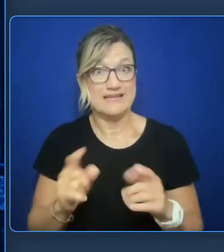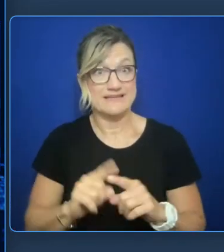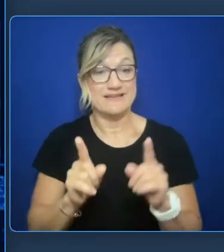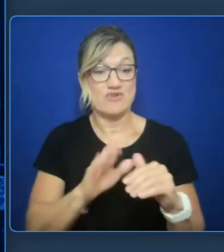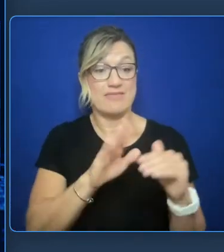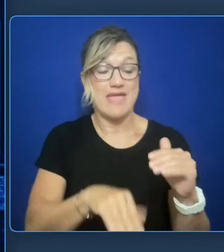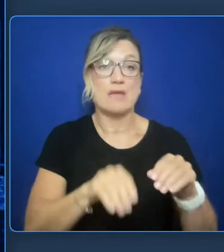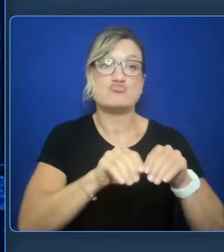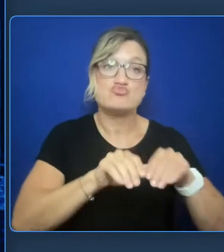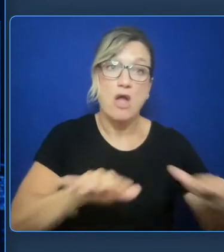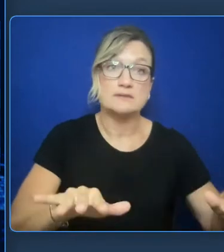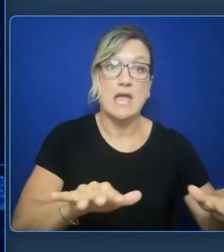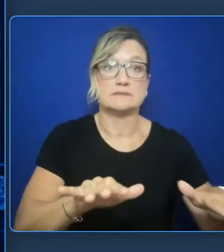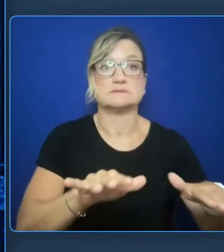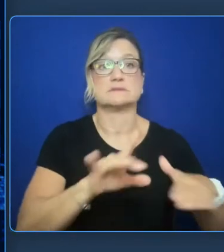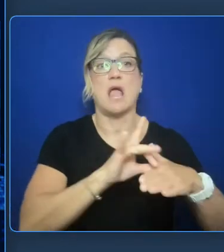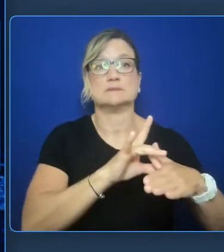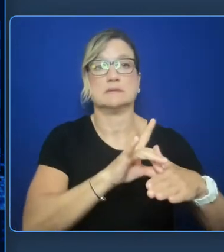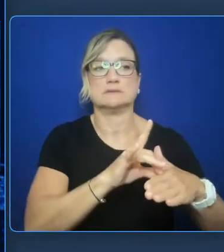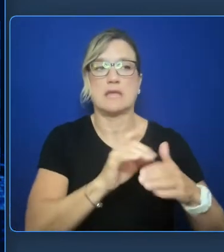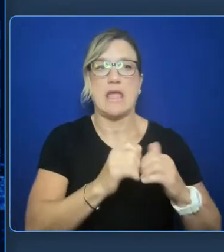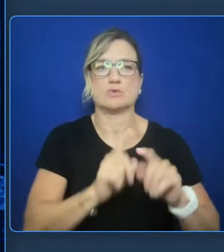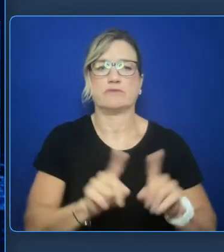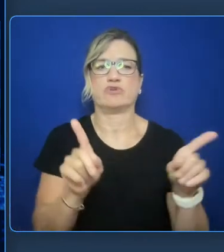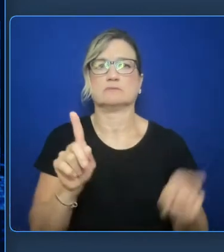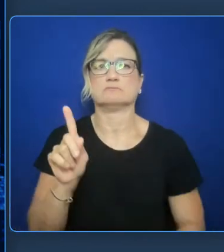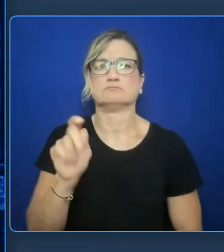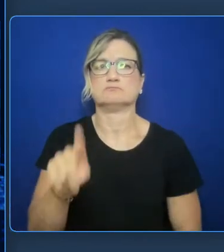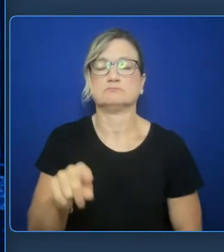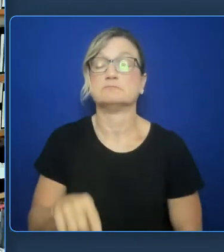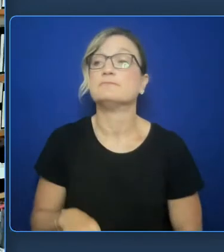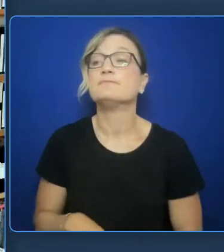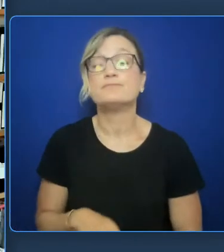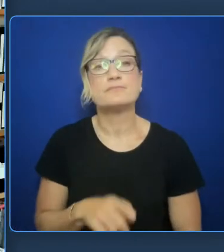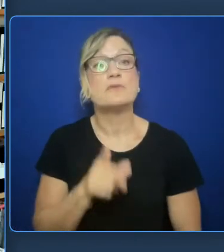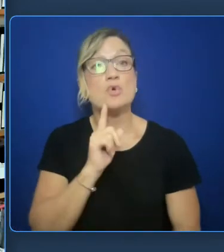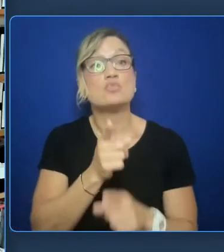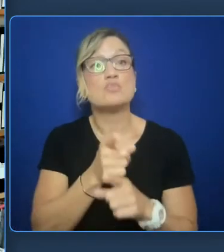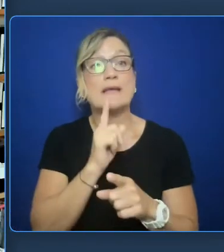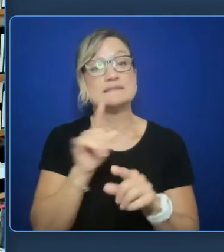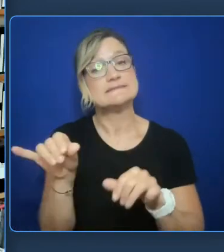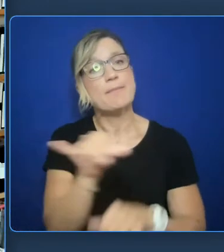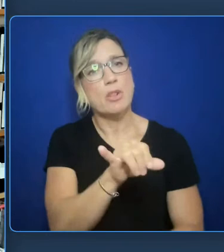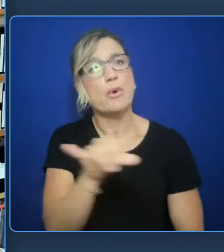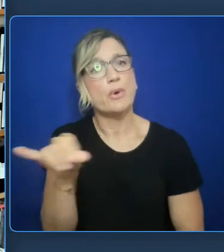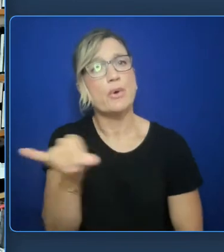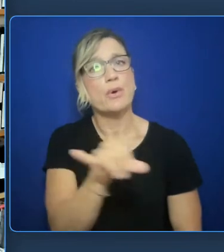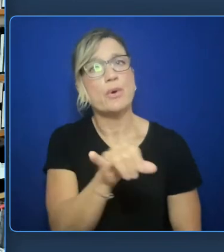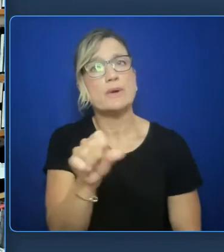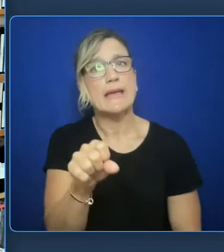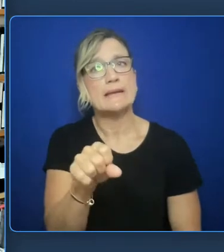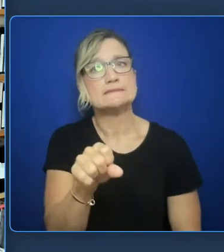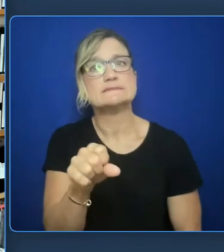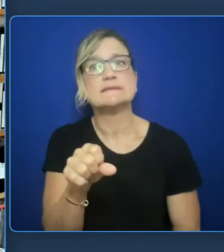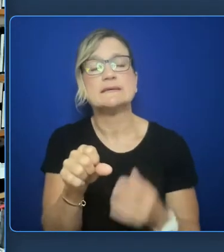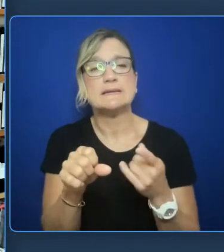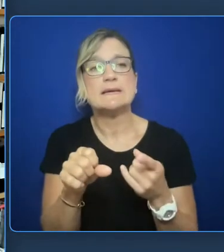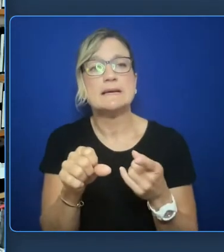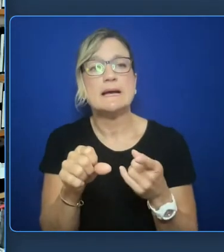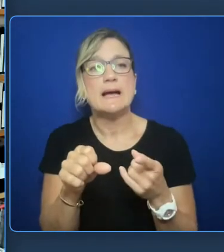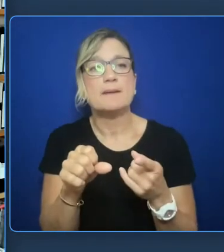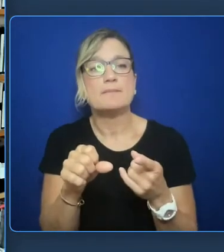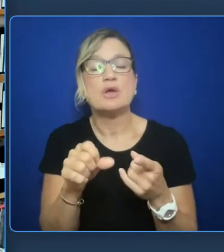describing broadcast content? Right. Well, there are similarities because it's still this concept